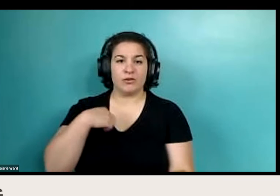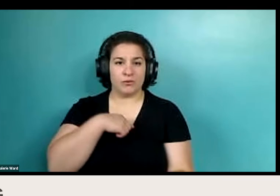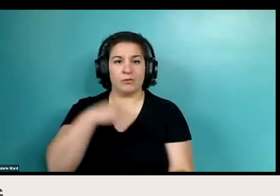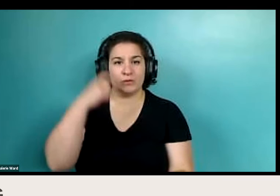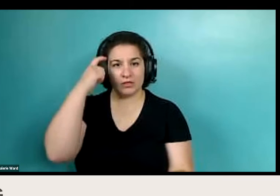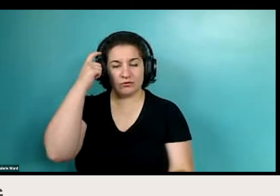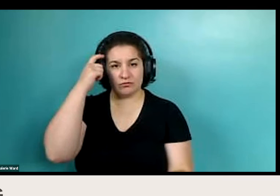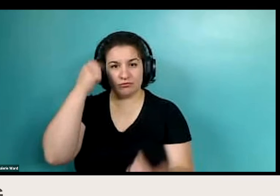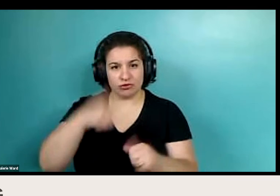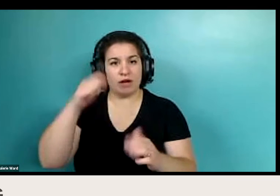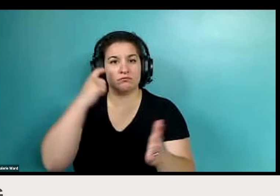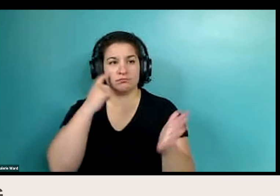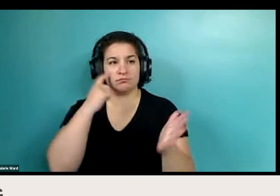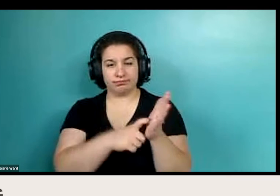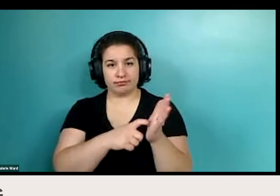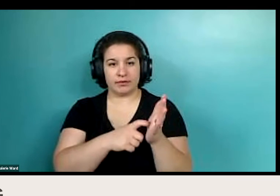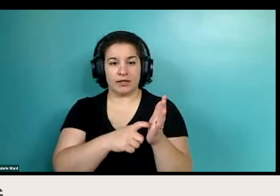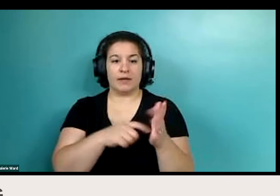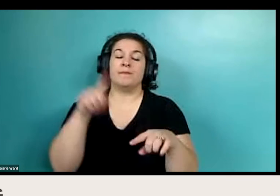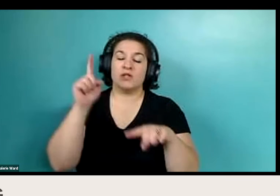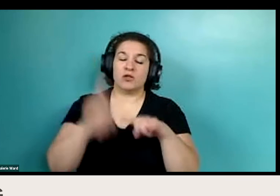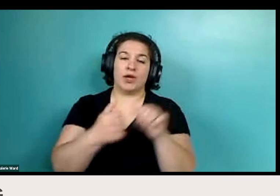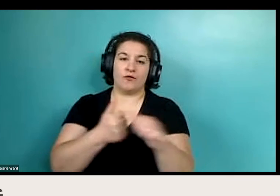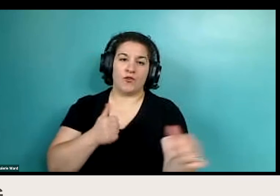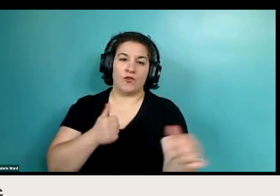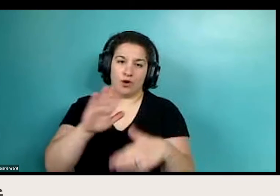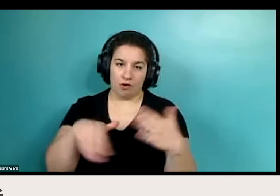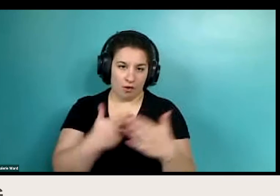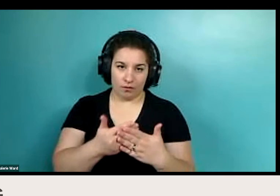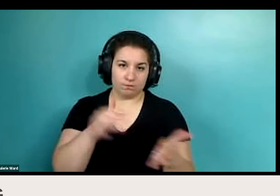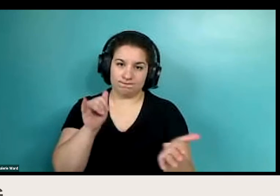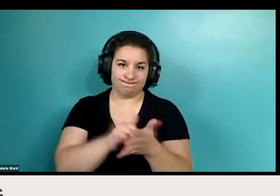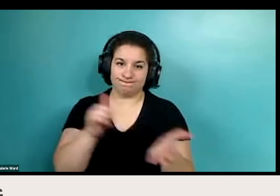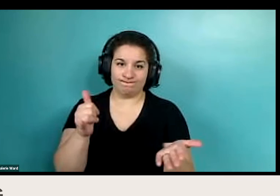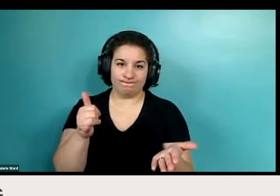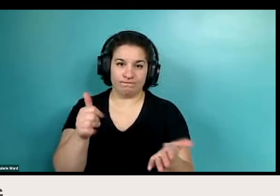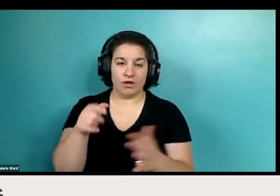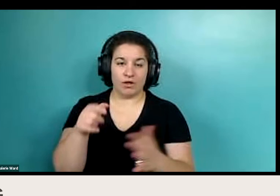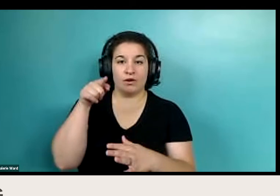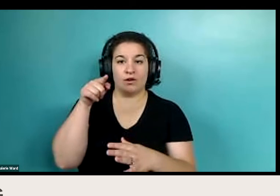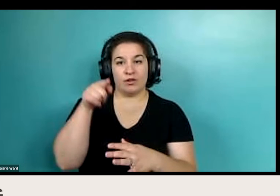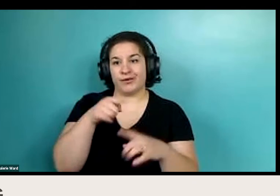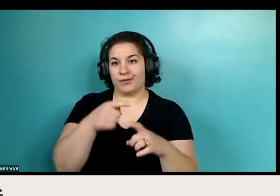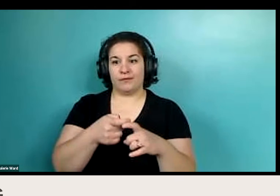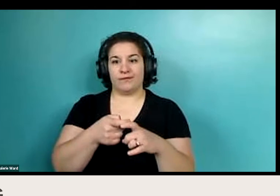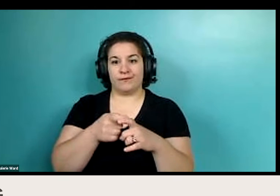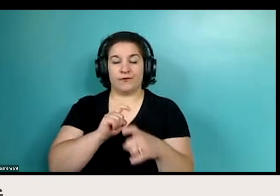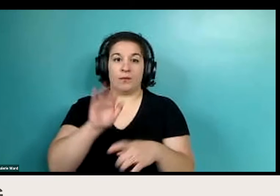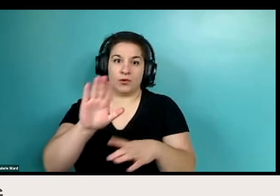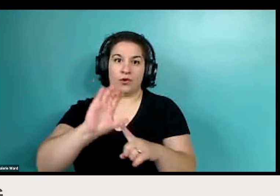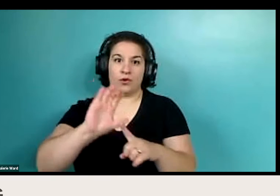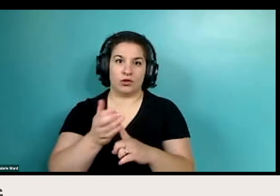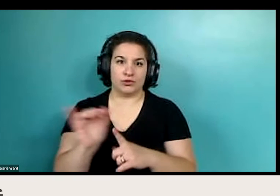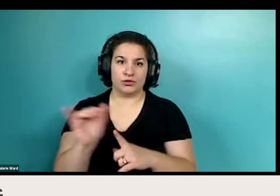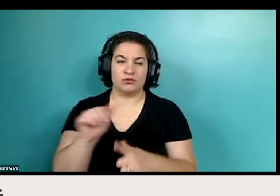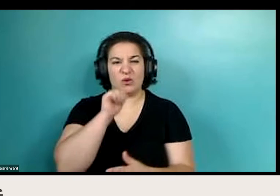But you're not going to be able to avoid all of this stuff. It's just not possible. You are a product of where you come from. So don't stress